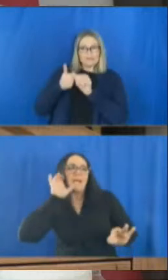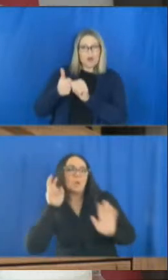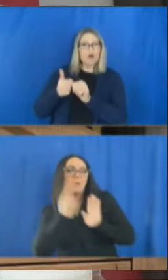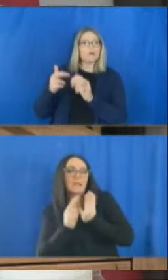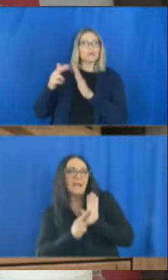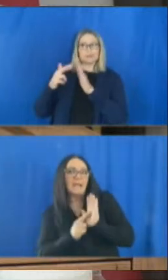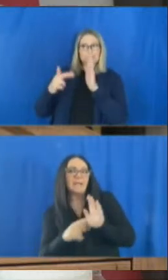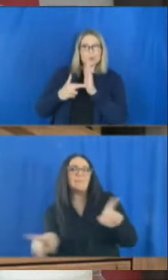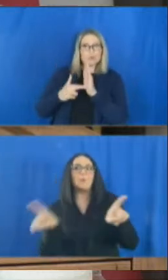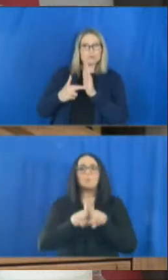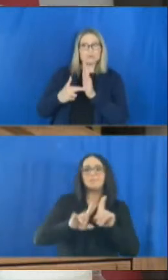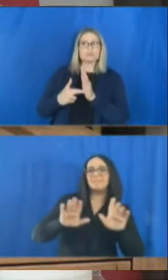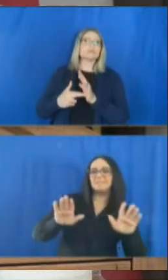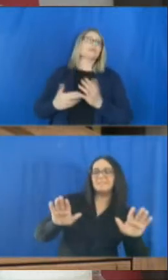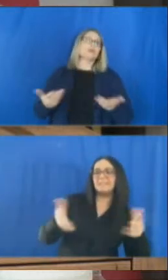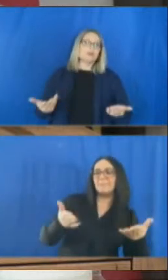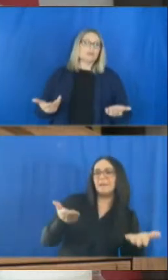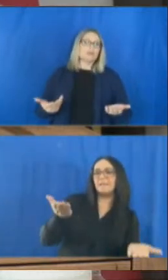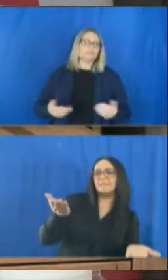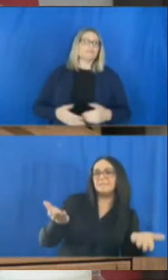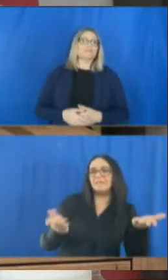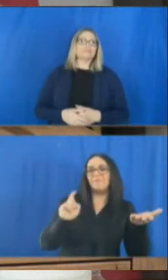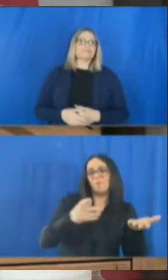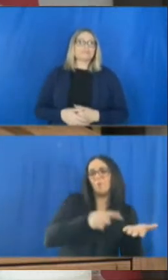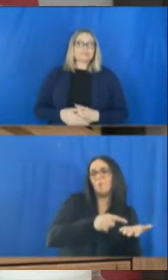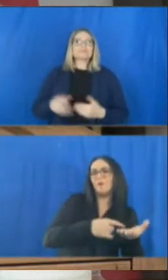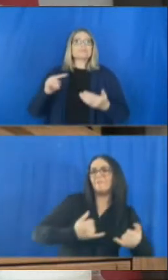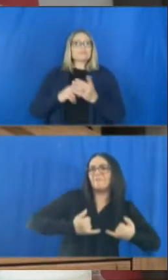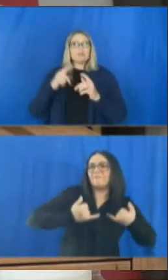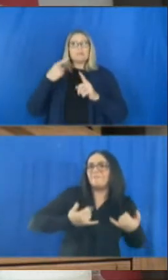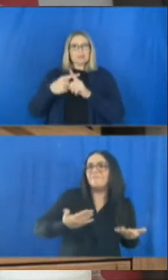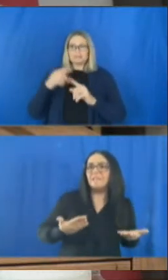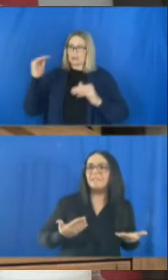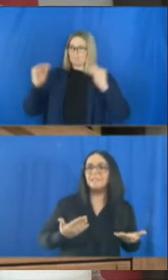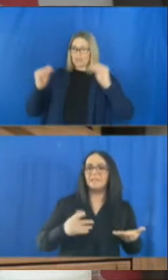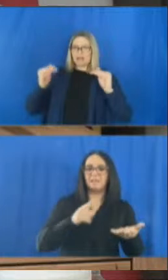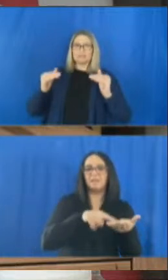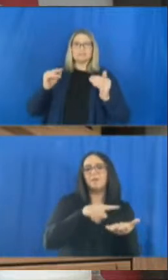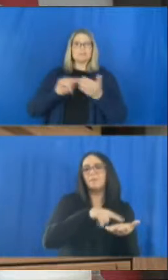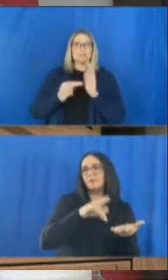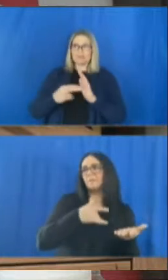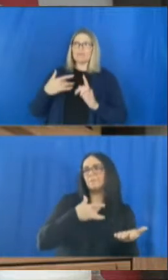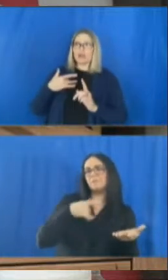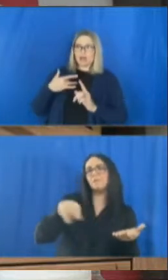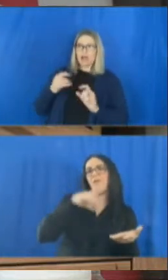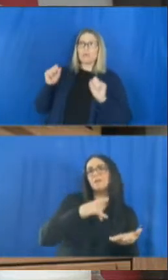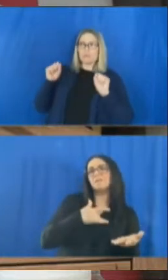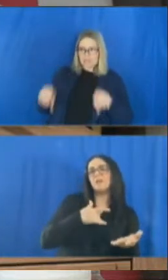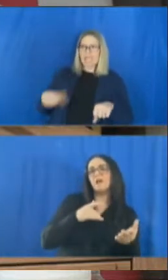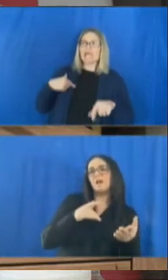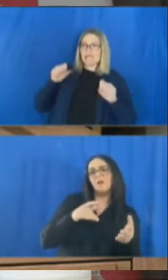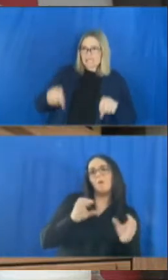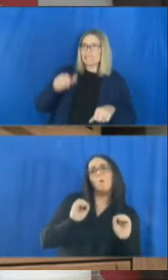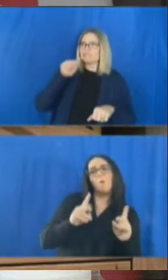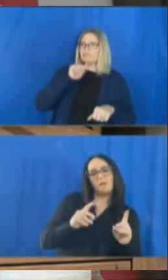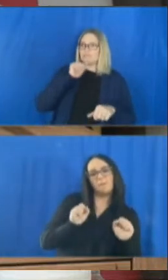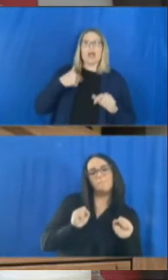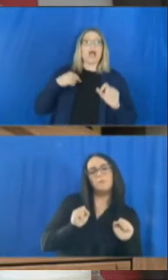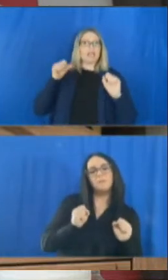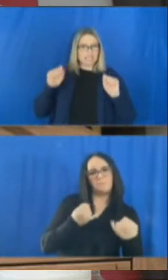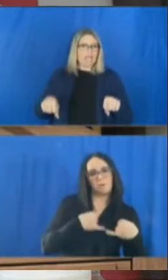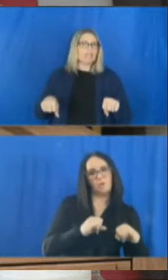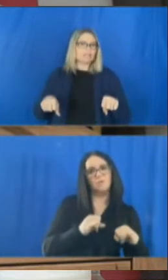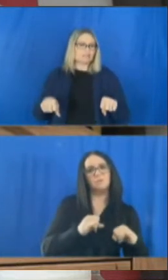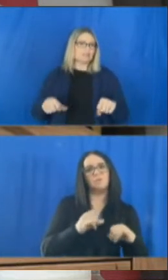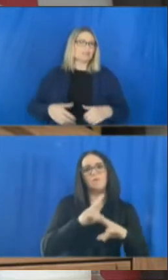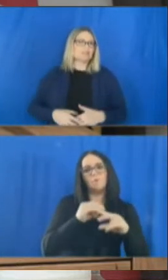been a balancing act from the start, but I think, you know, through it all, we've certainly seen a renewed interest in the restrictions being more and